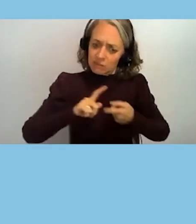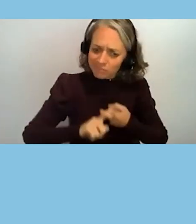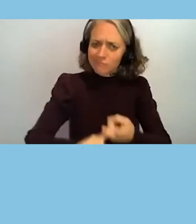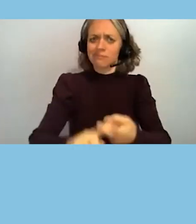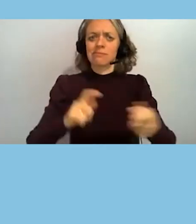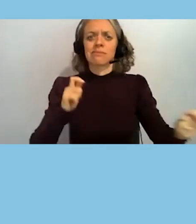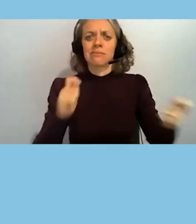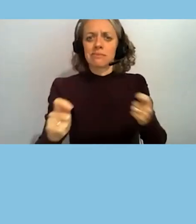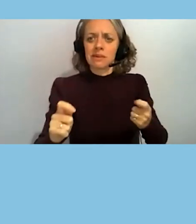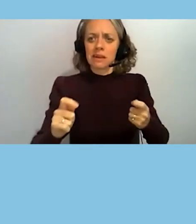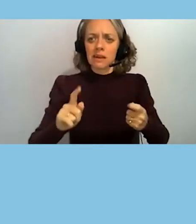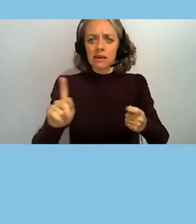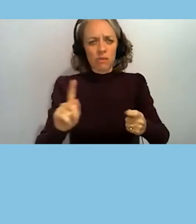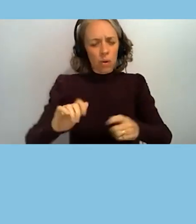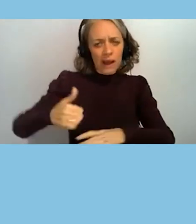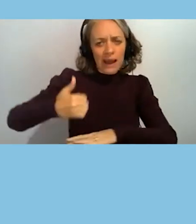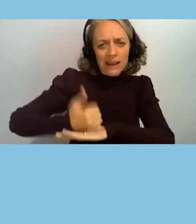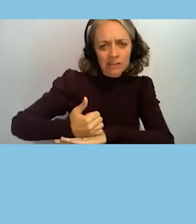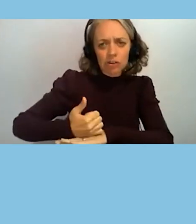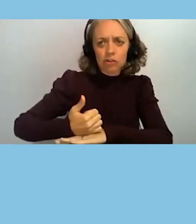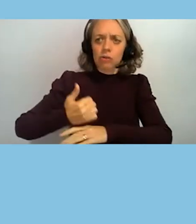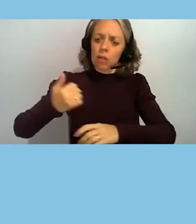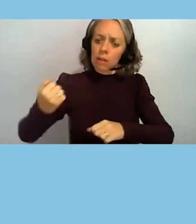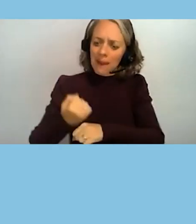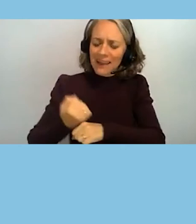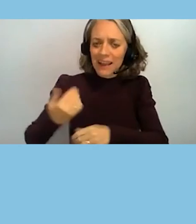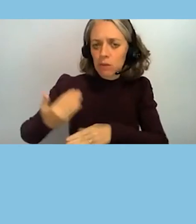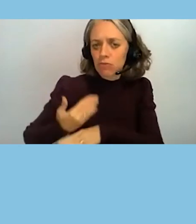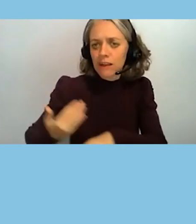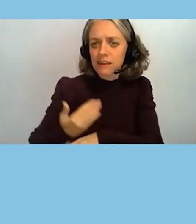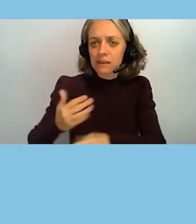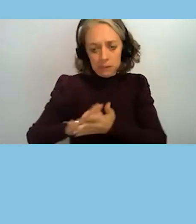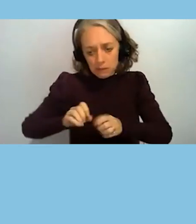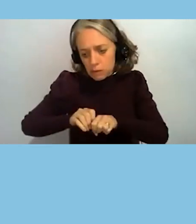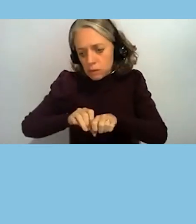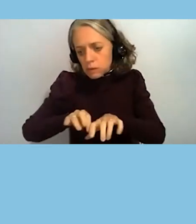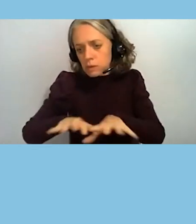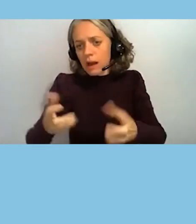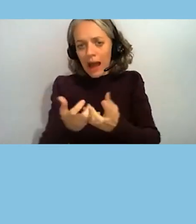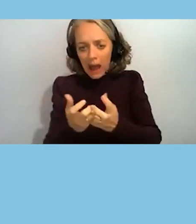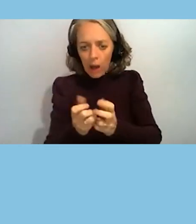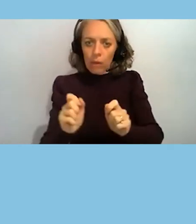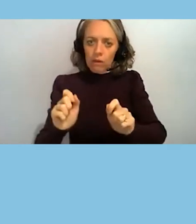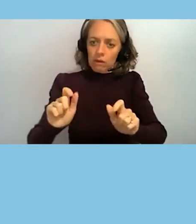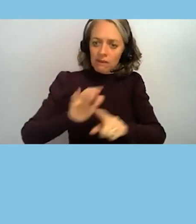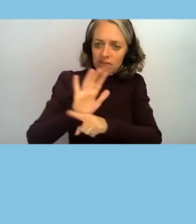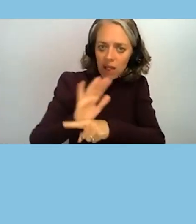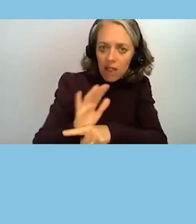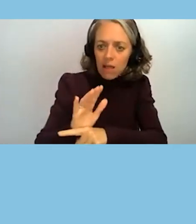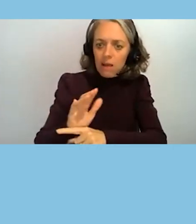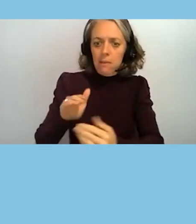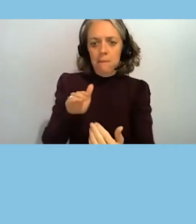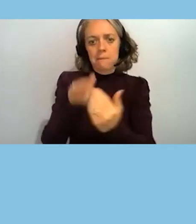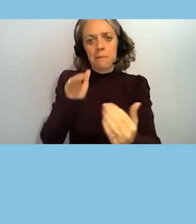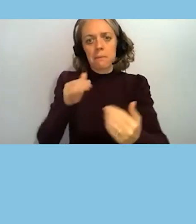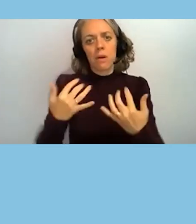one, in institutional and making practices, one that might permeate how moving image meets its audiences and or